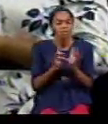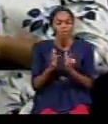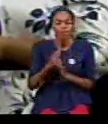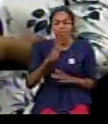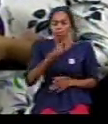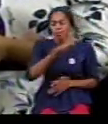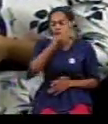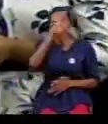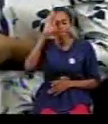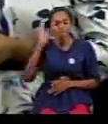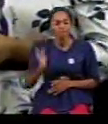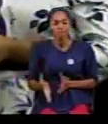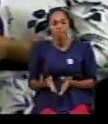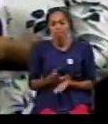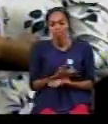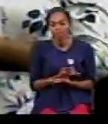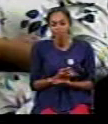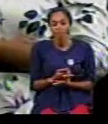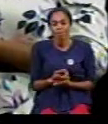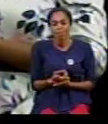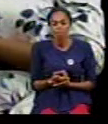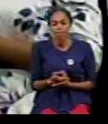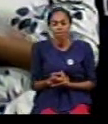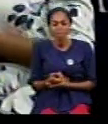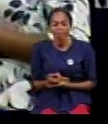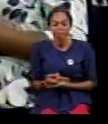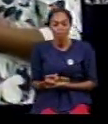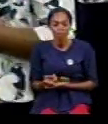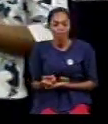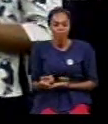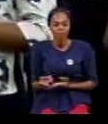Jesus never